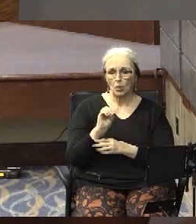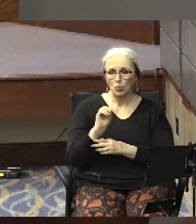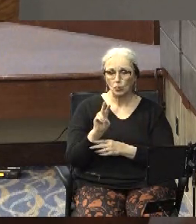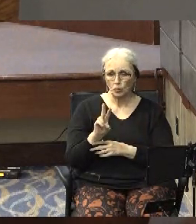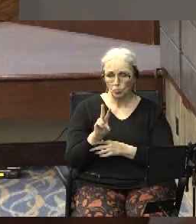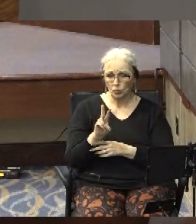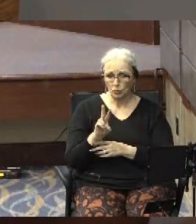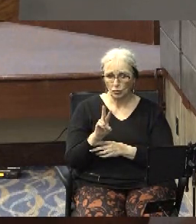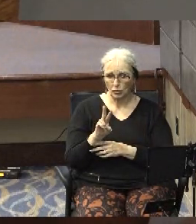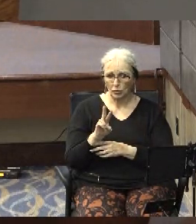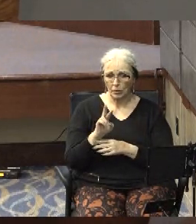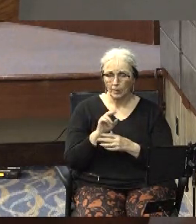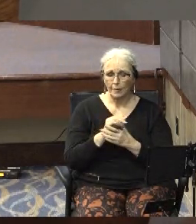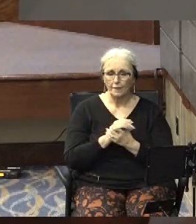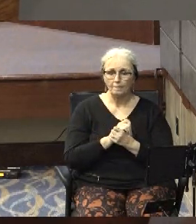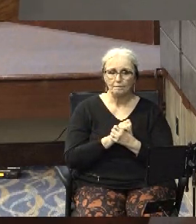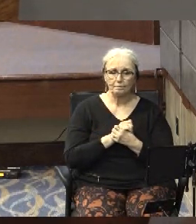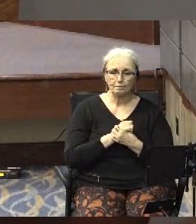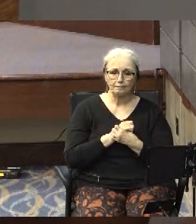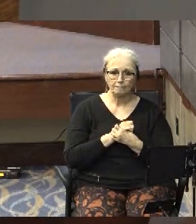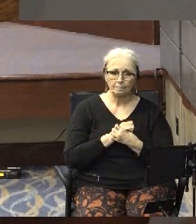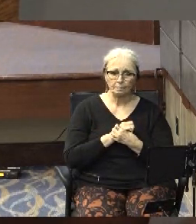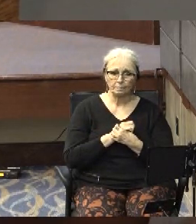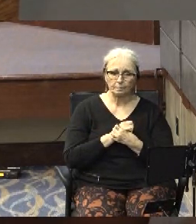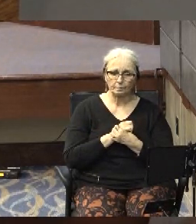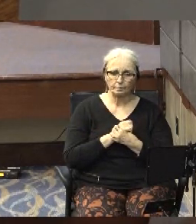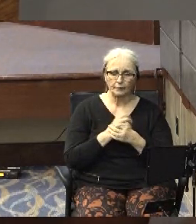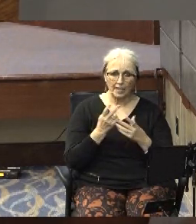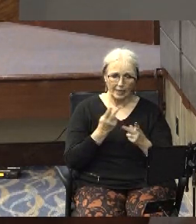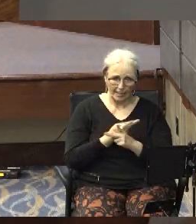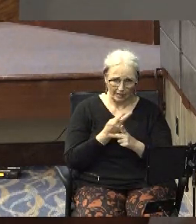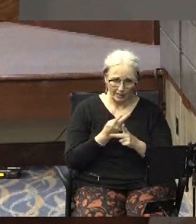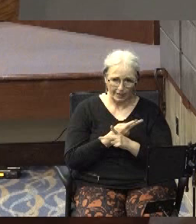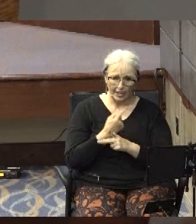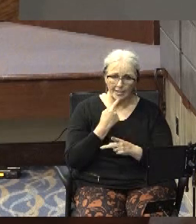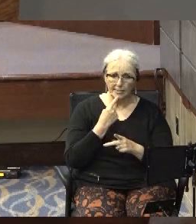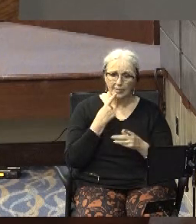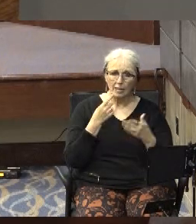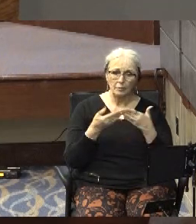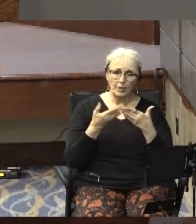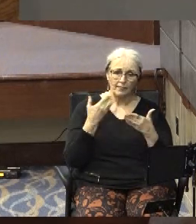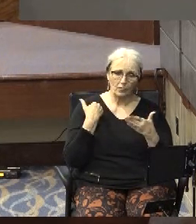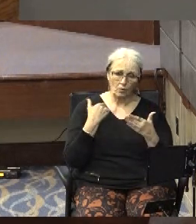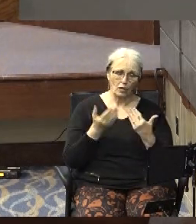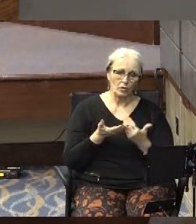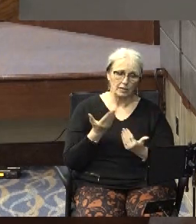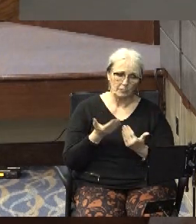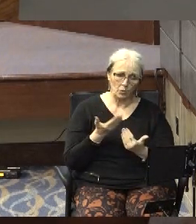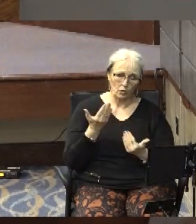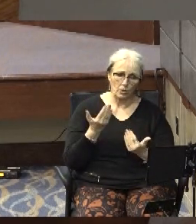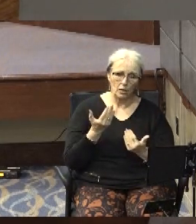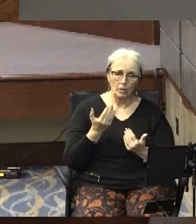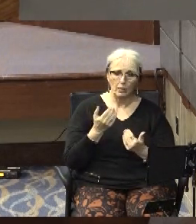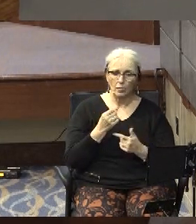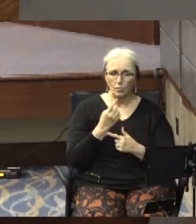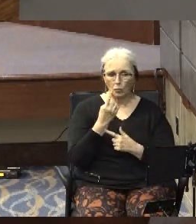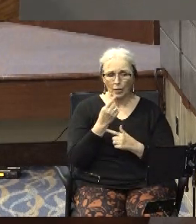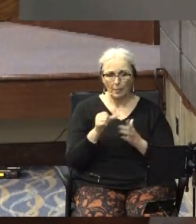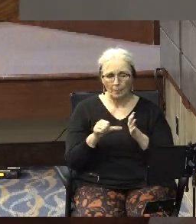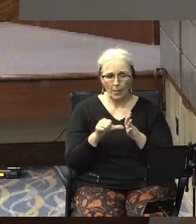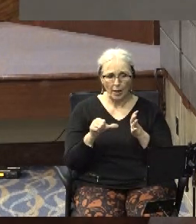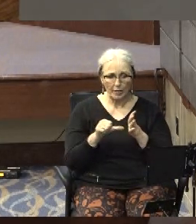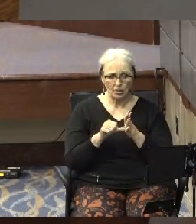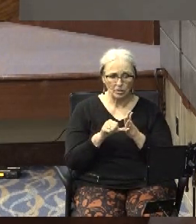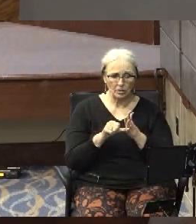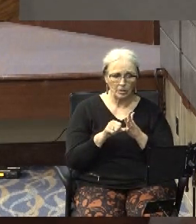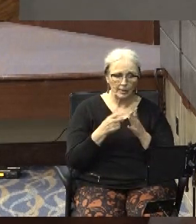emitted per mile driven. The calculations, as I said before, are relatively simple. It was a one-page